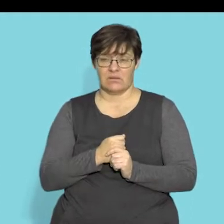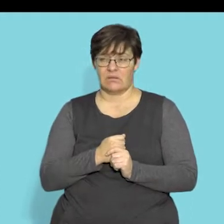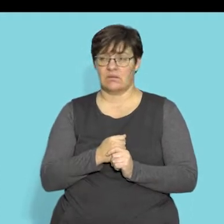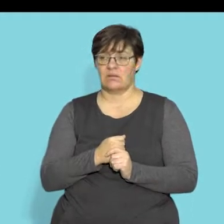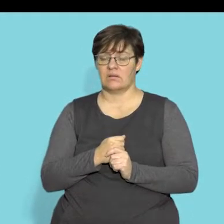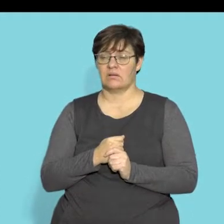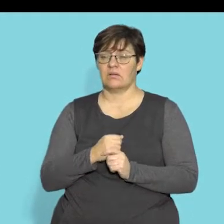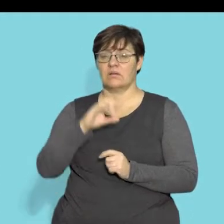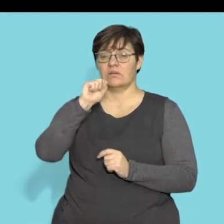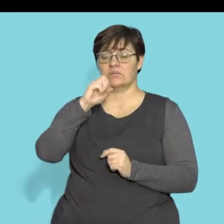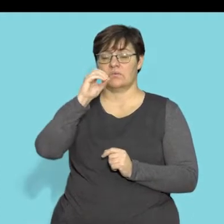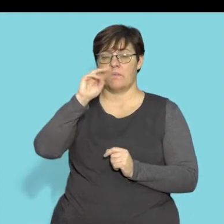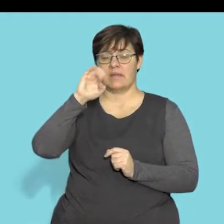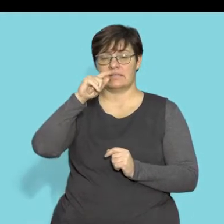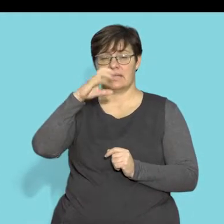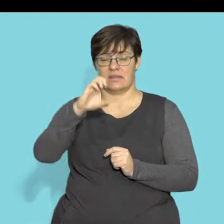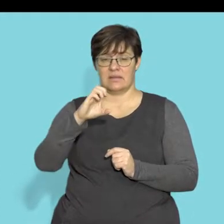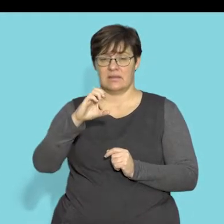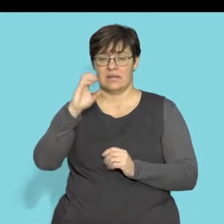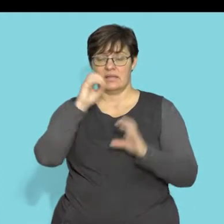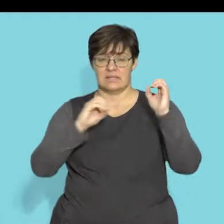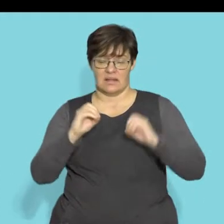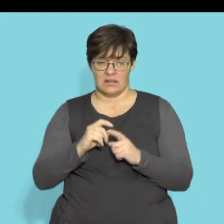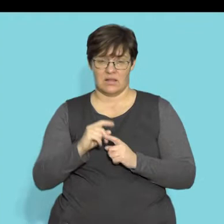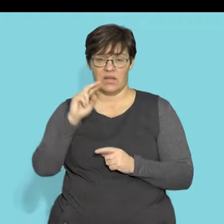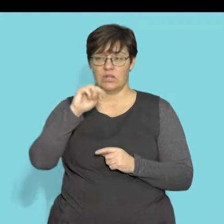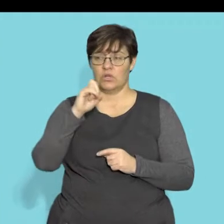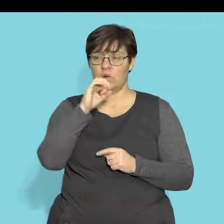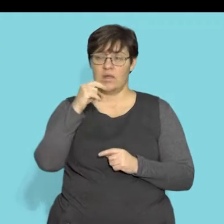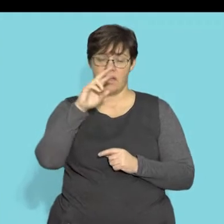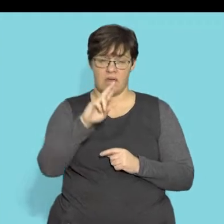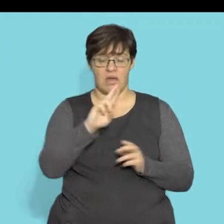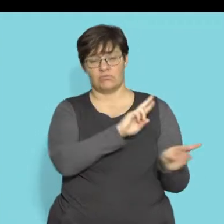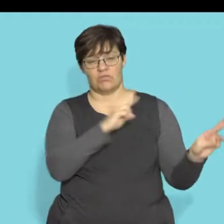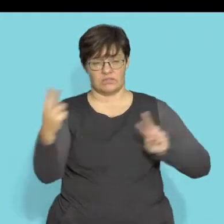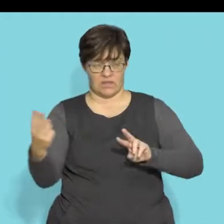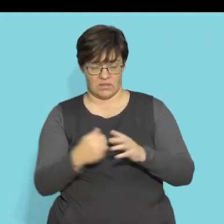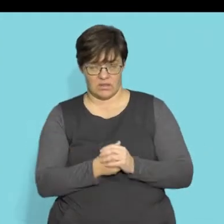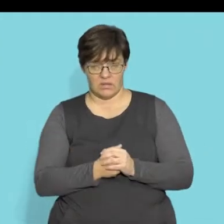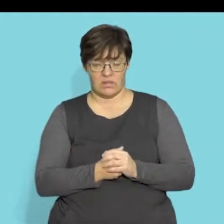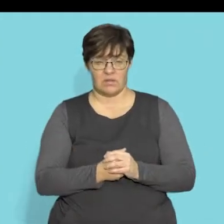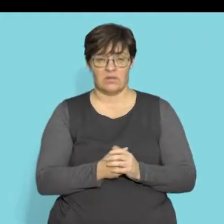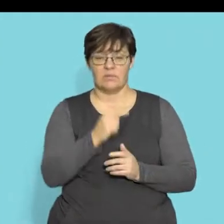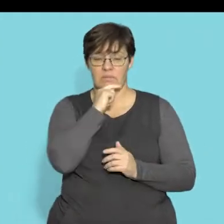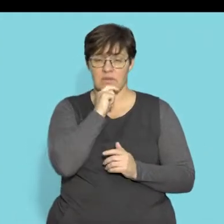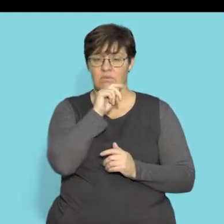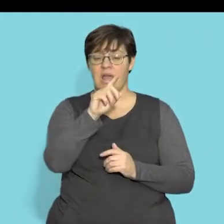is called somatic cell nuclear transfer. And so we use the